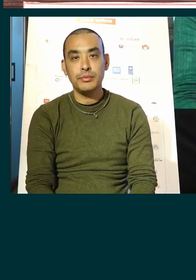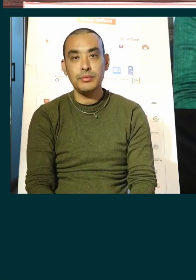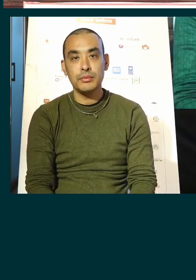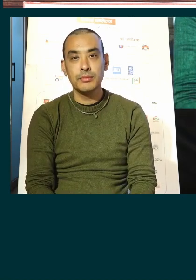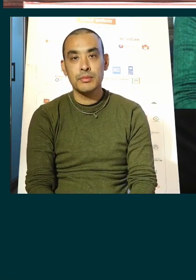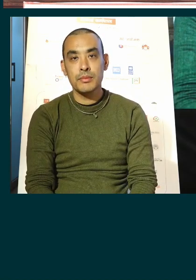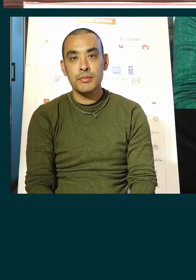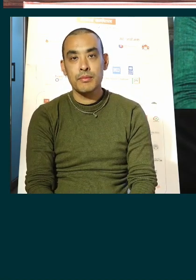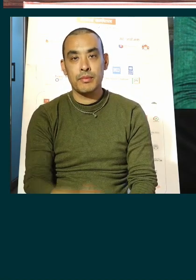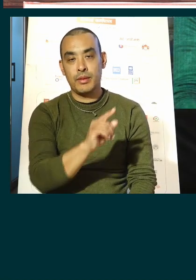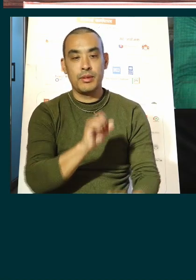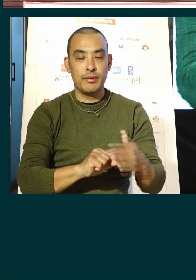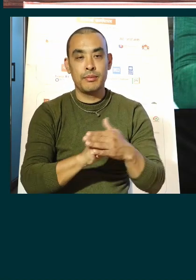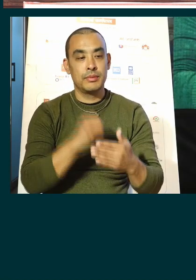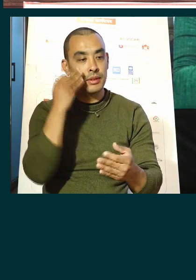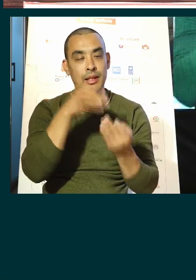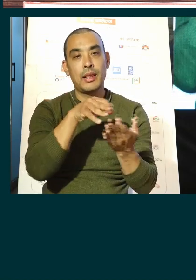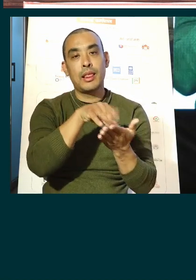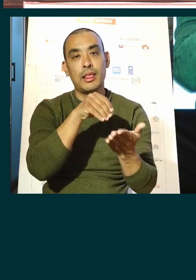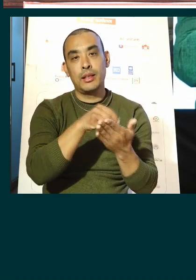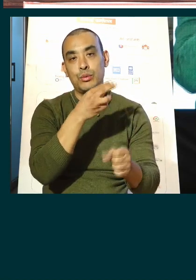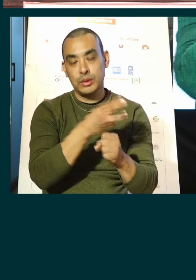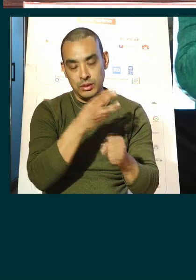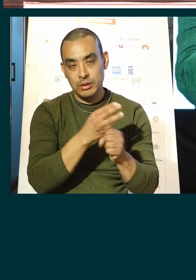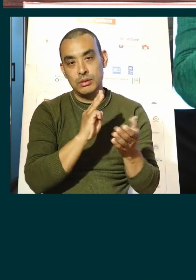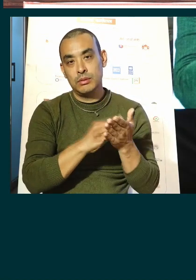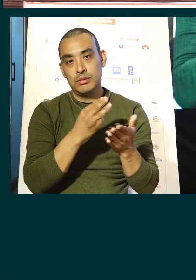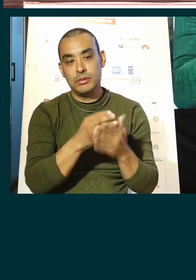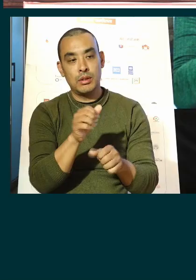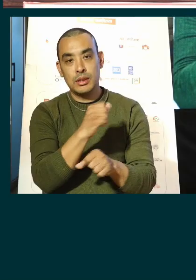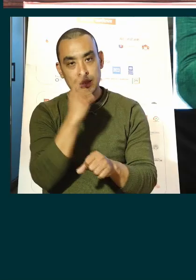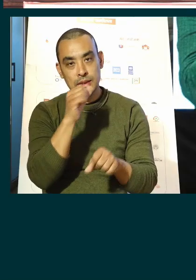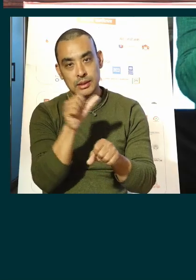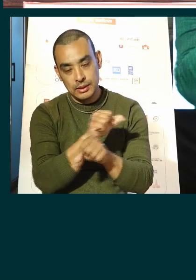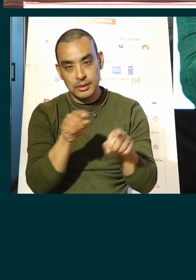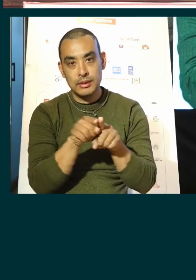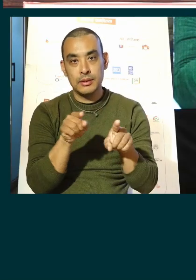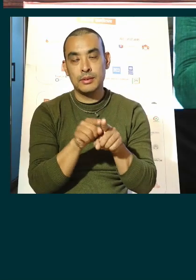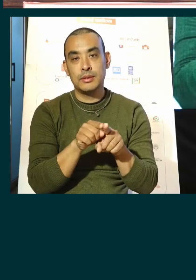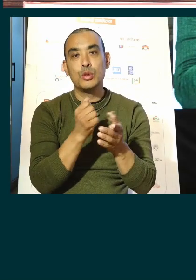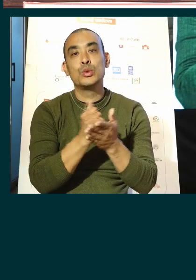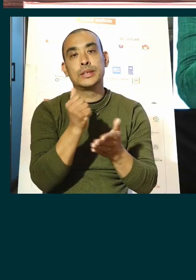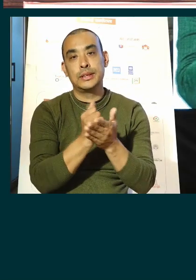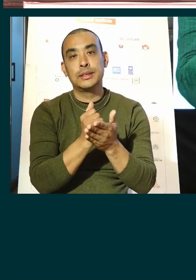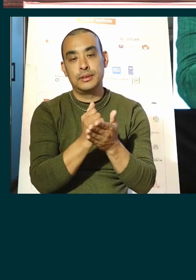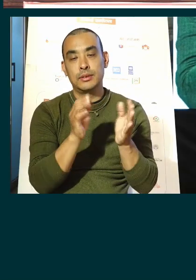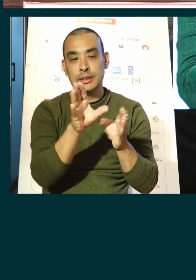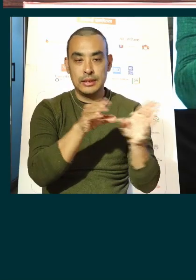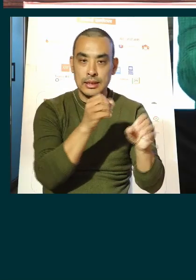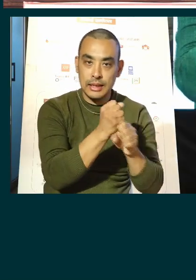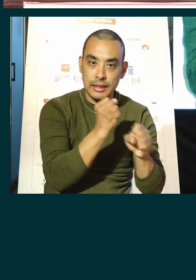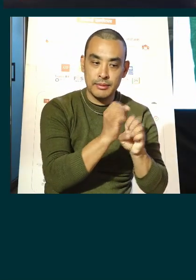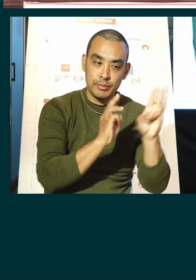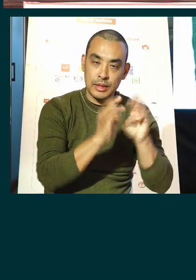Objectives is, so as she said during the introduction, I'm trying to collect and analyze